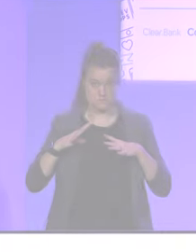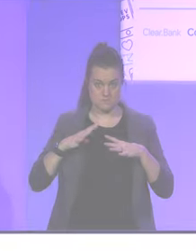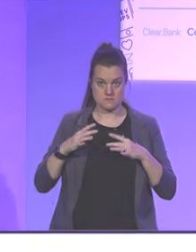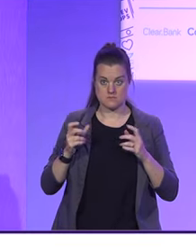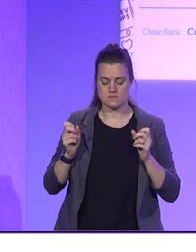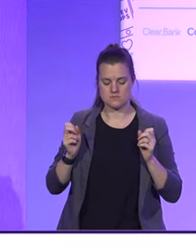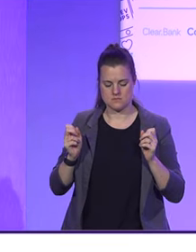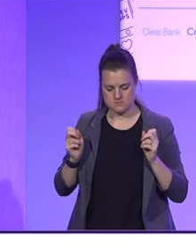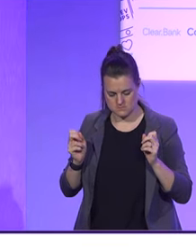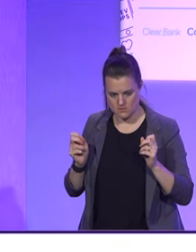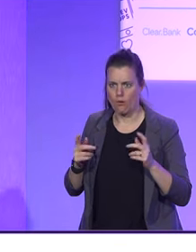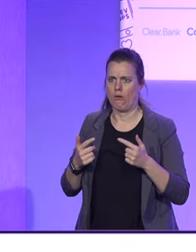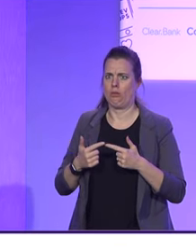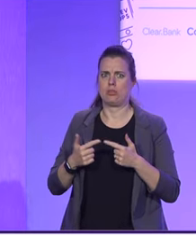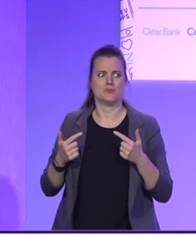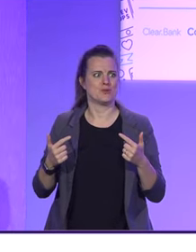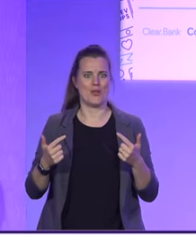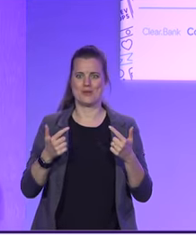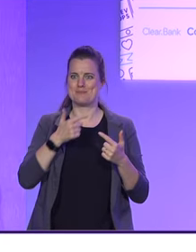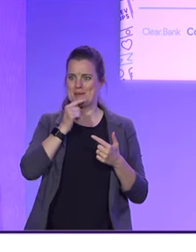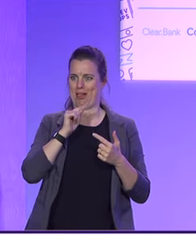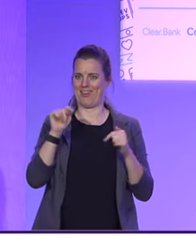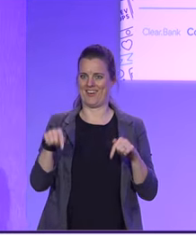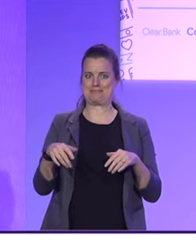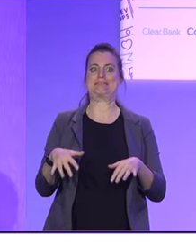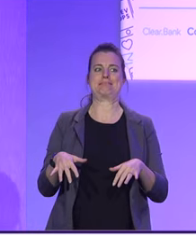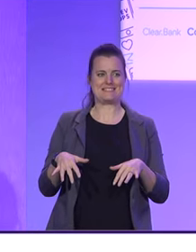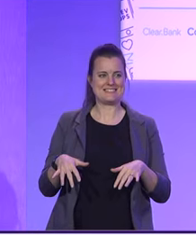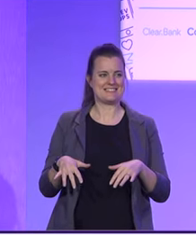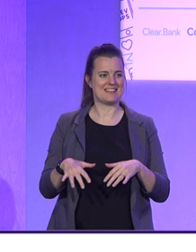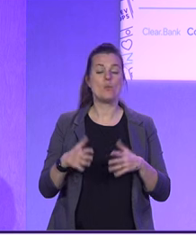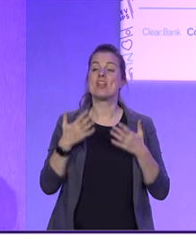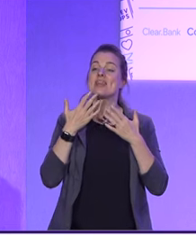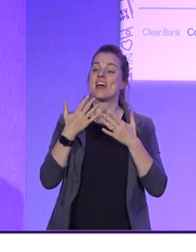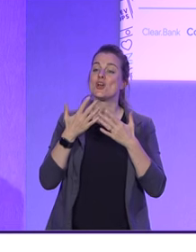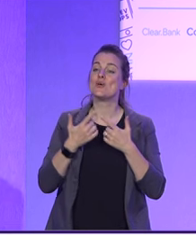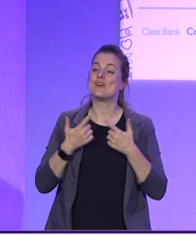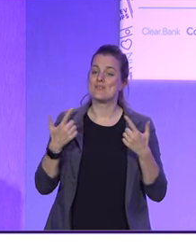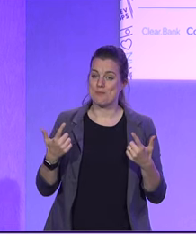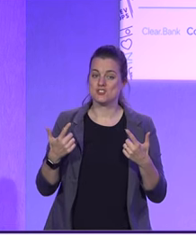Thank you. Oh, so many people here. I think it's, I know, a lot of people. So thank you very much.